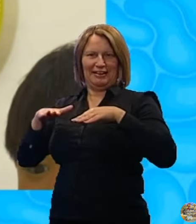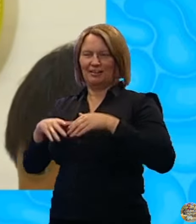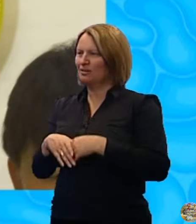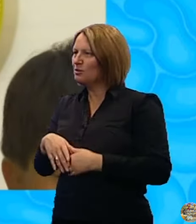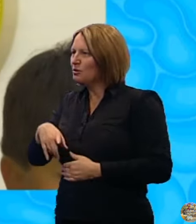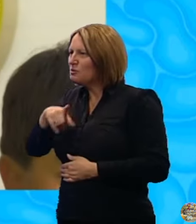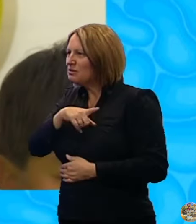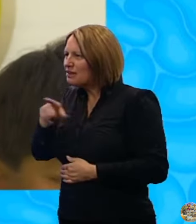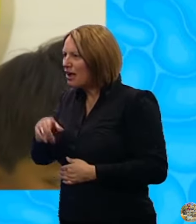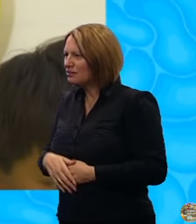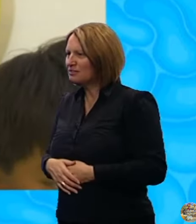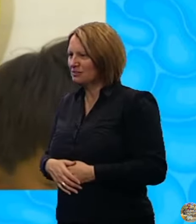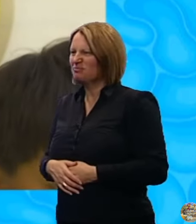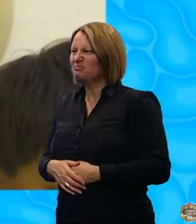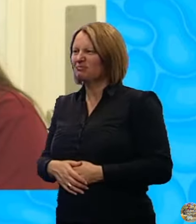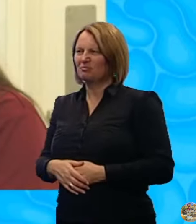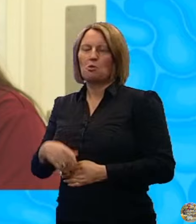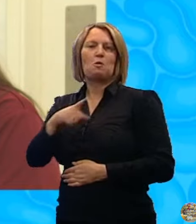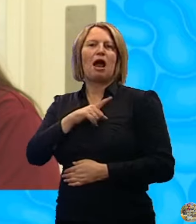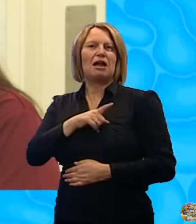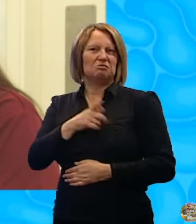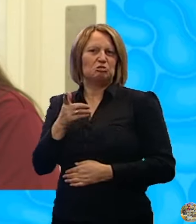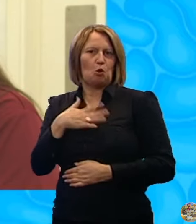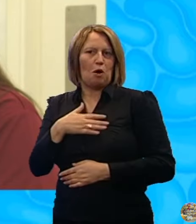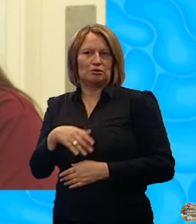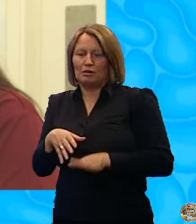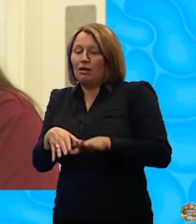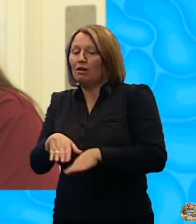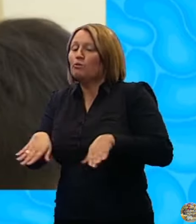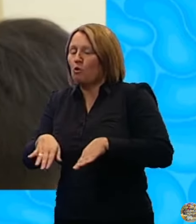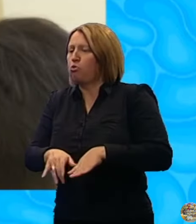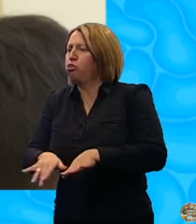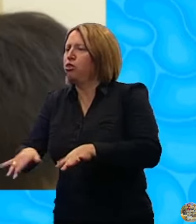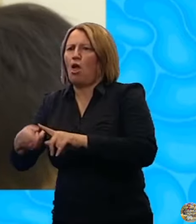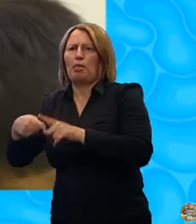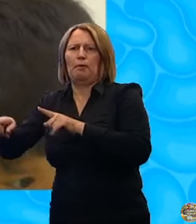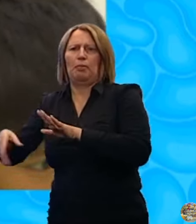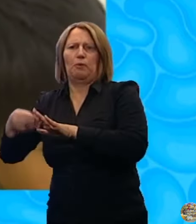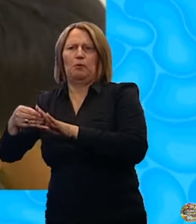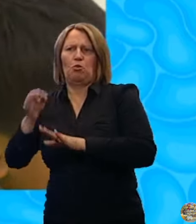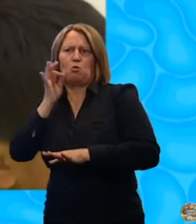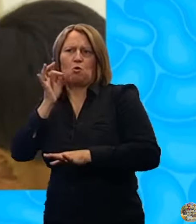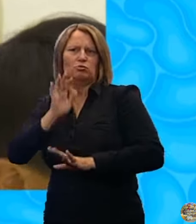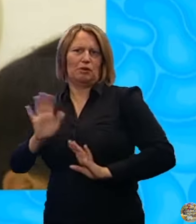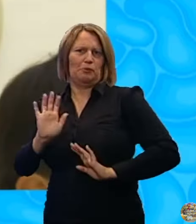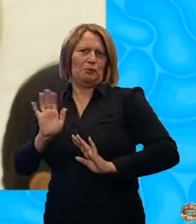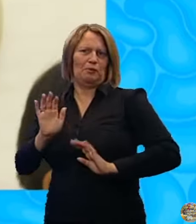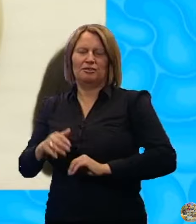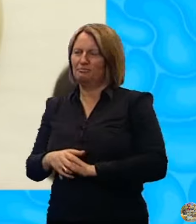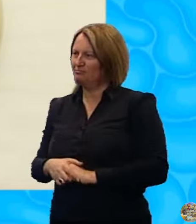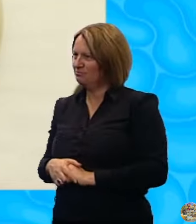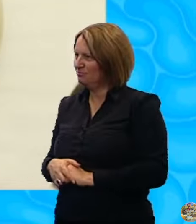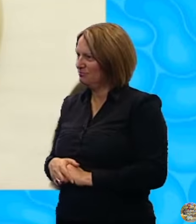sock at swimming. And why was that? So that it wouldn't spread